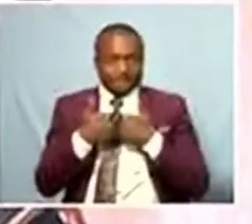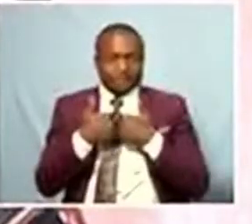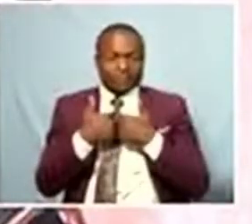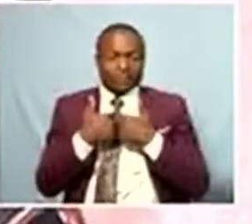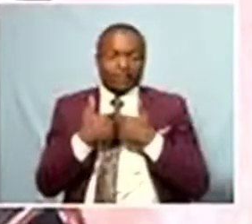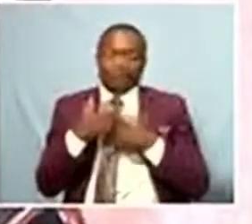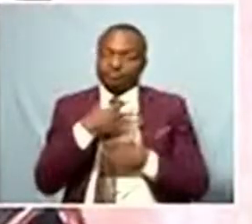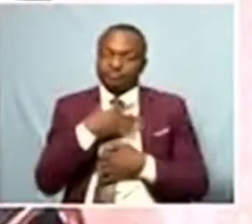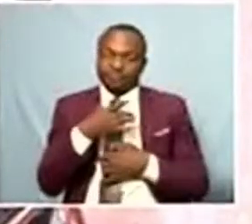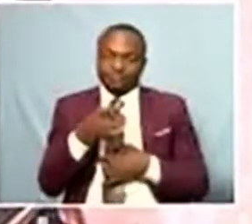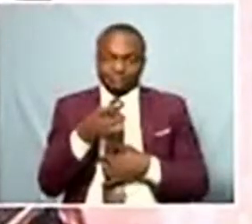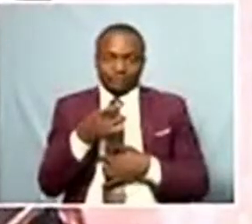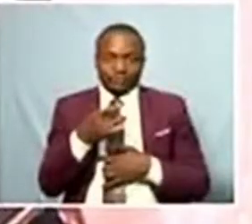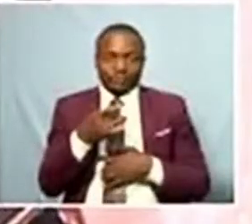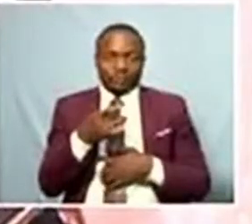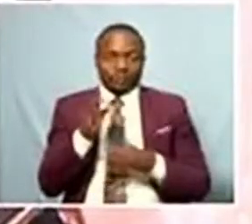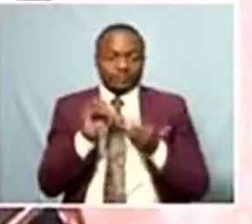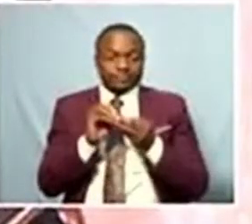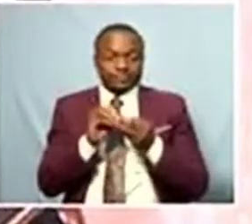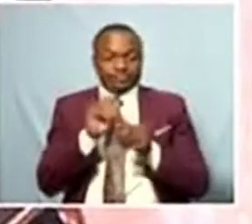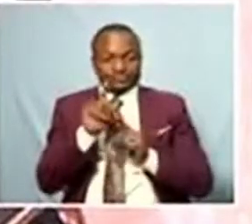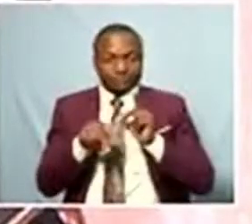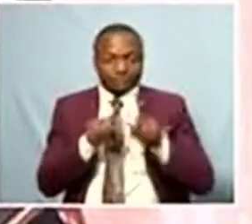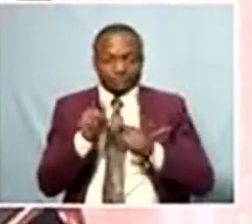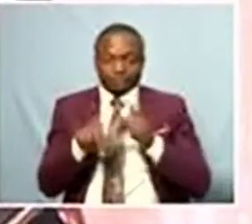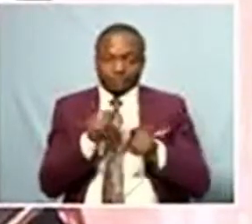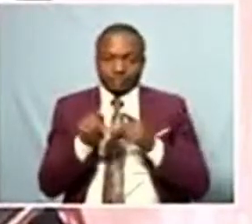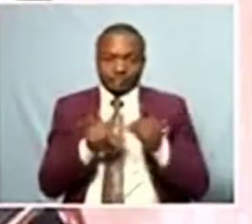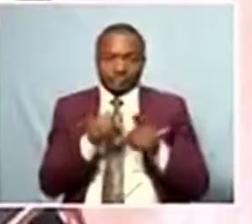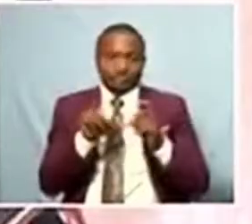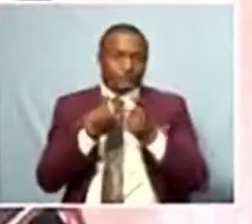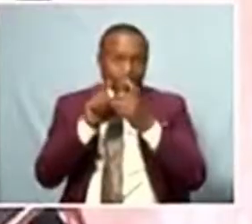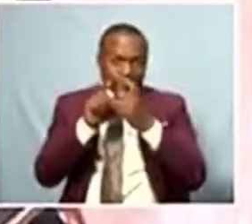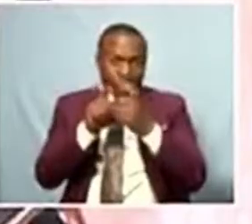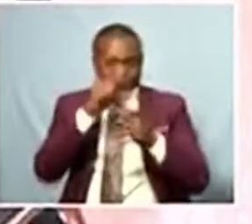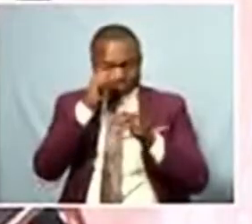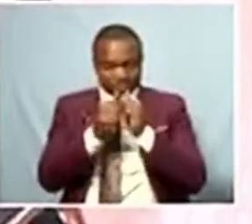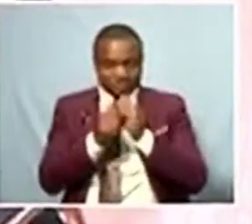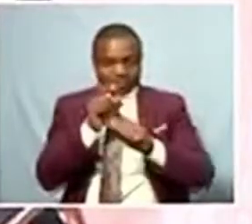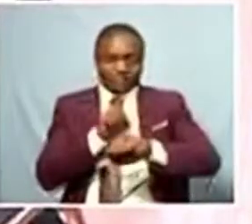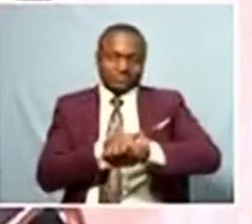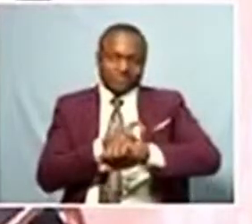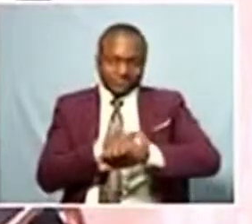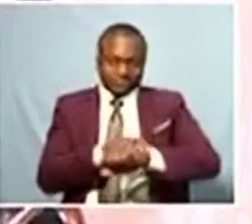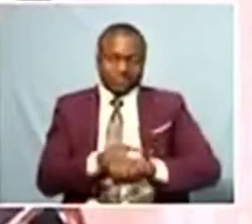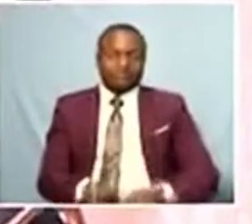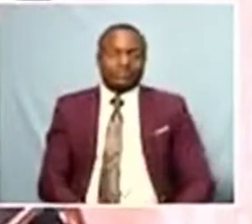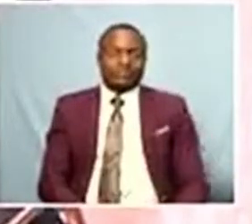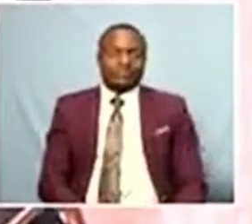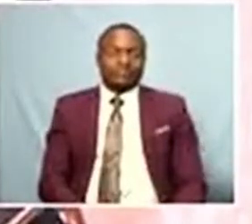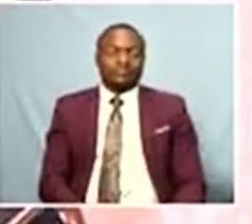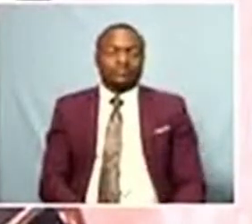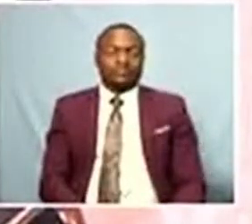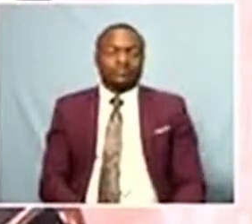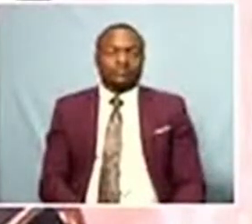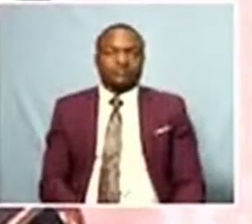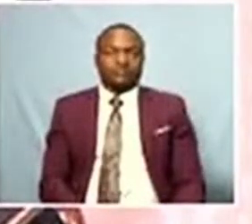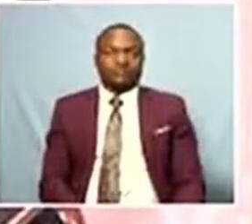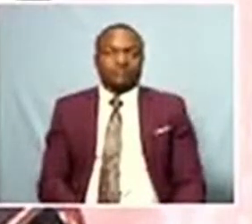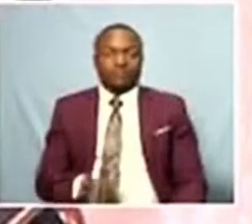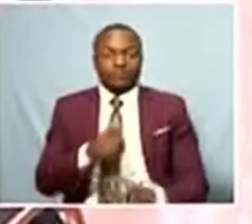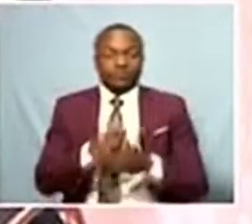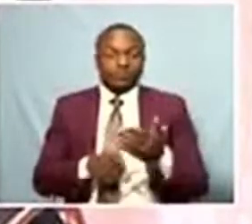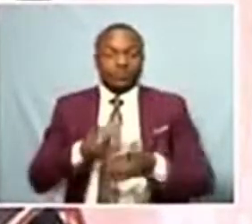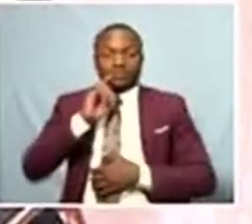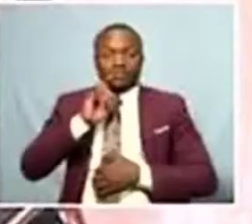like a lot of people are being inconvenienced because of the time factor. So what maybe we need to